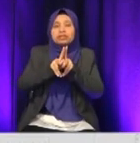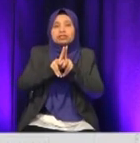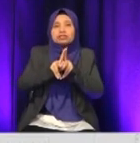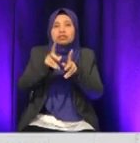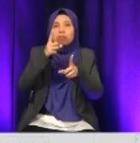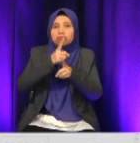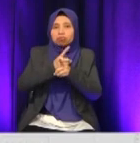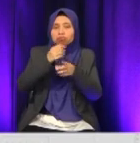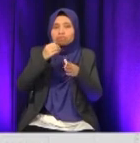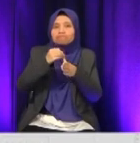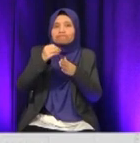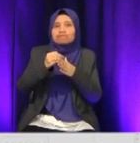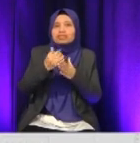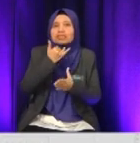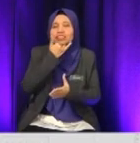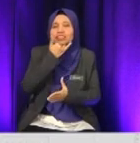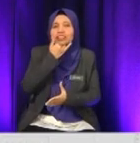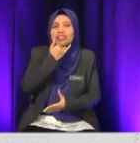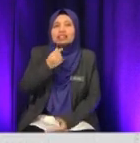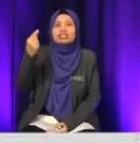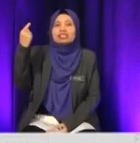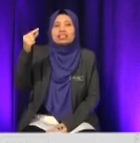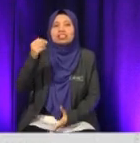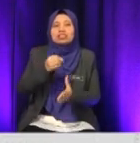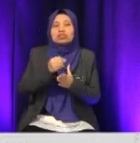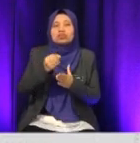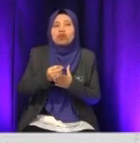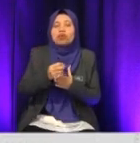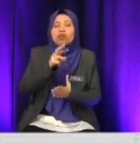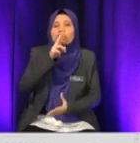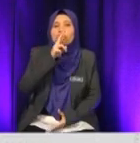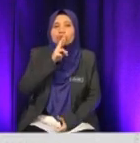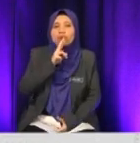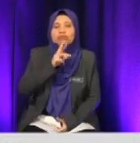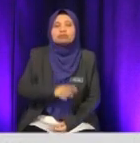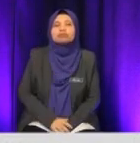Red or green? Okay, put up your red or green card. Green,